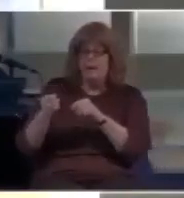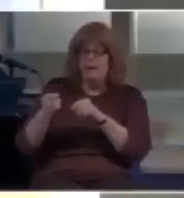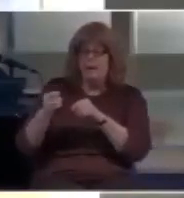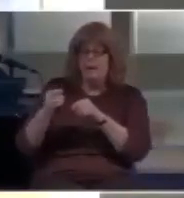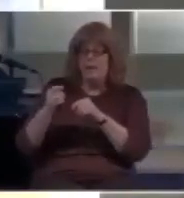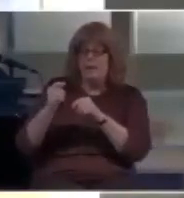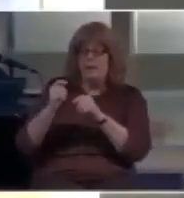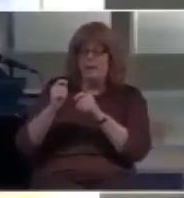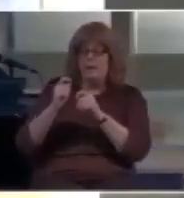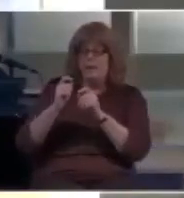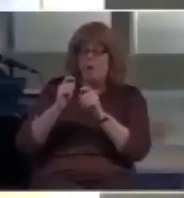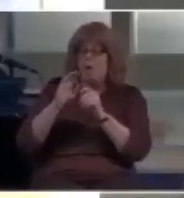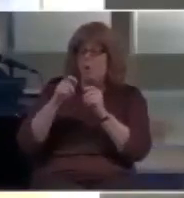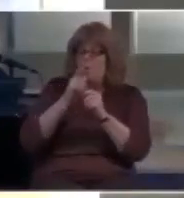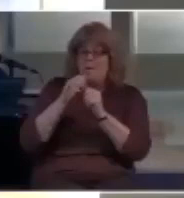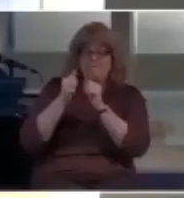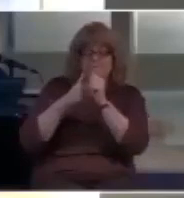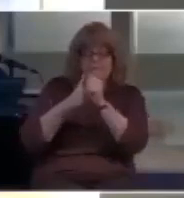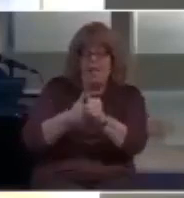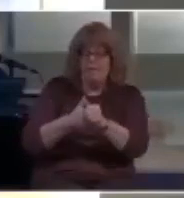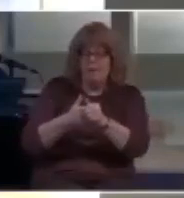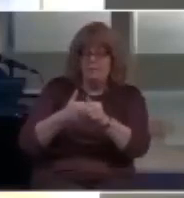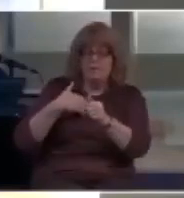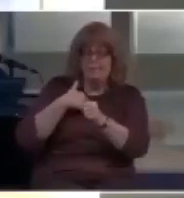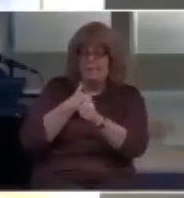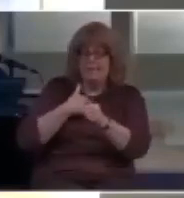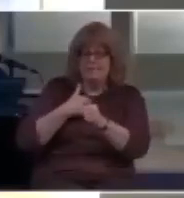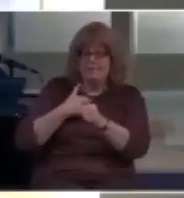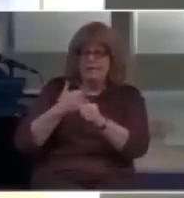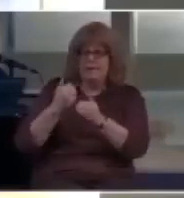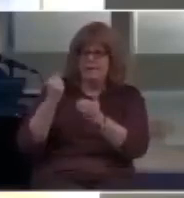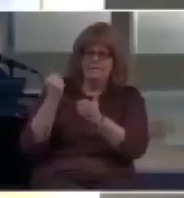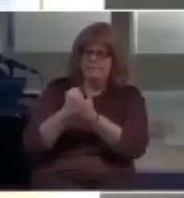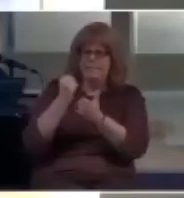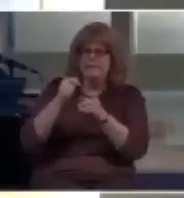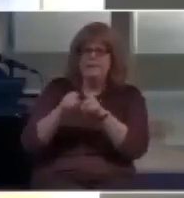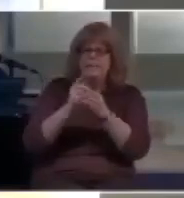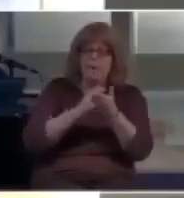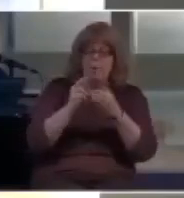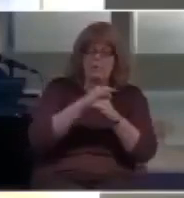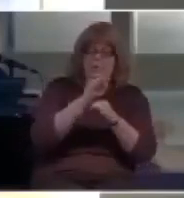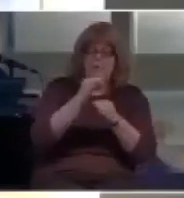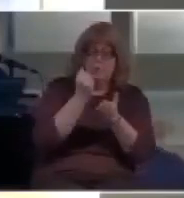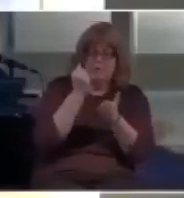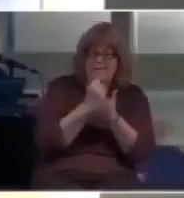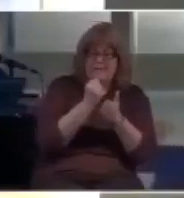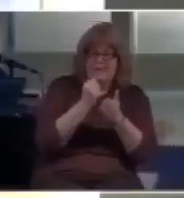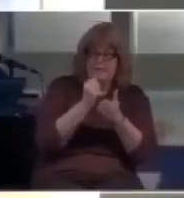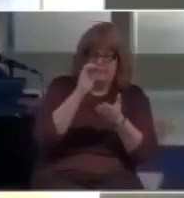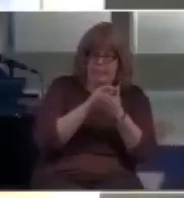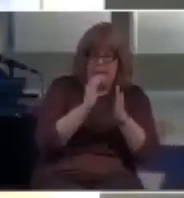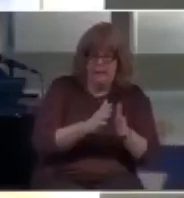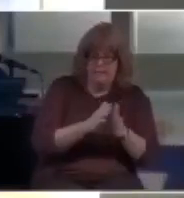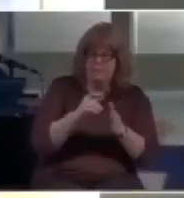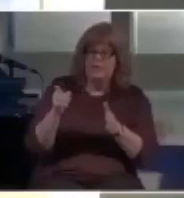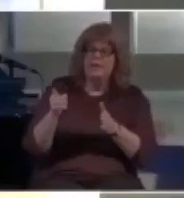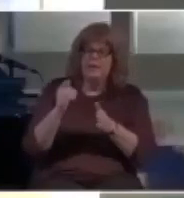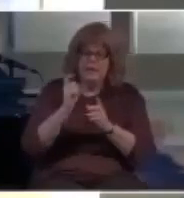beast's followers. He seals them with a mark, the same way the Holy Spirit seals the followers of